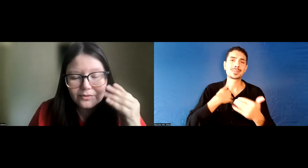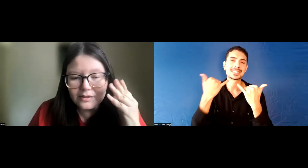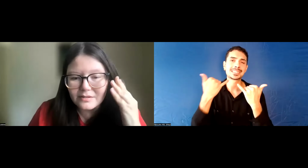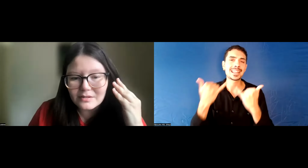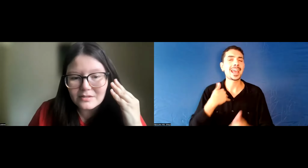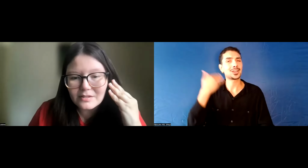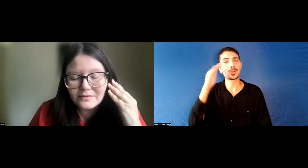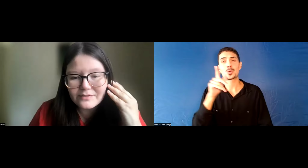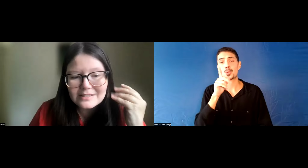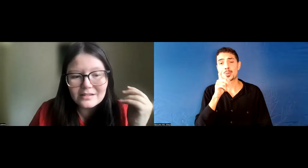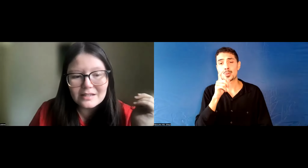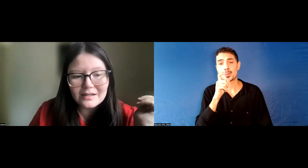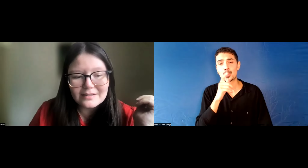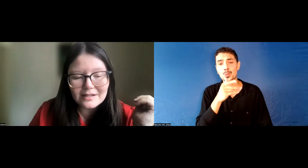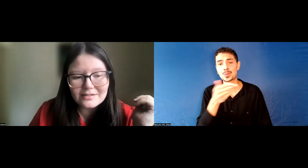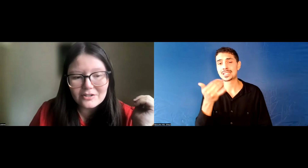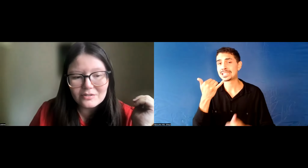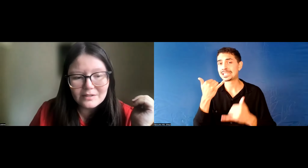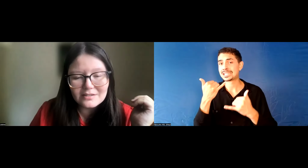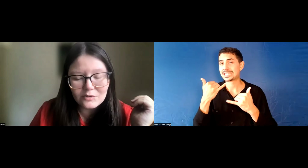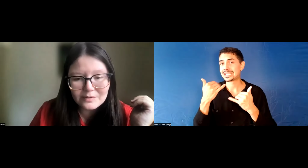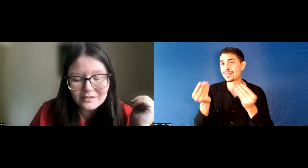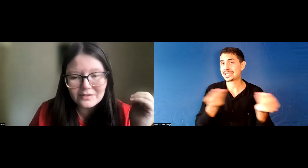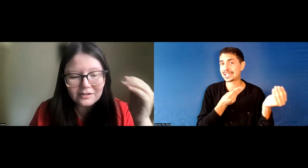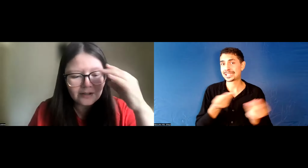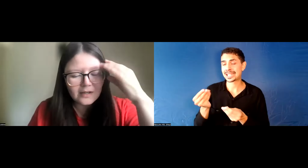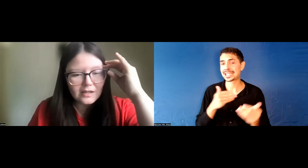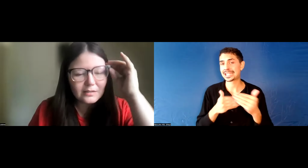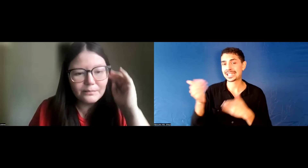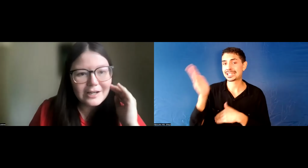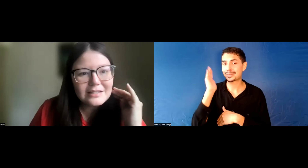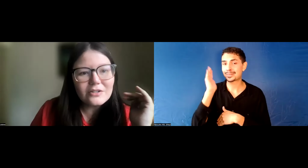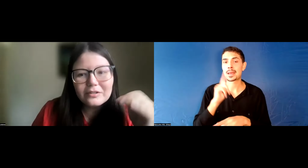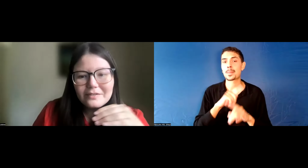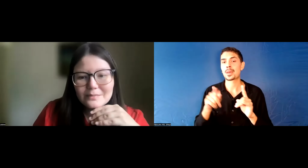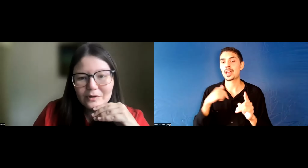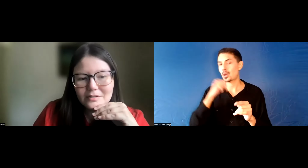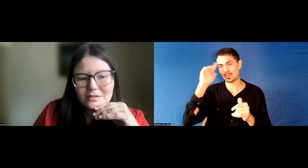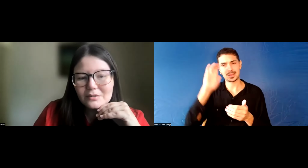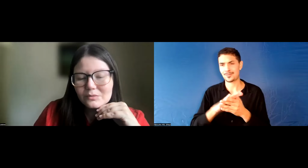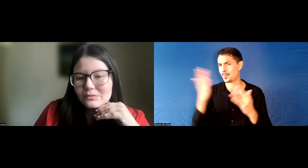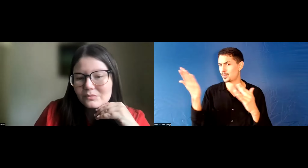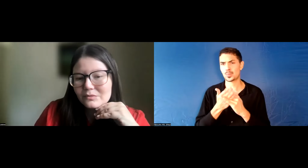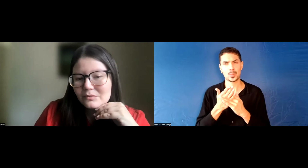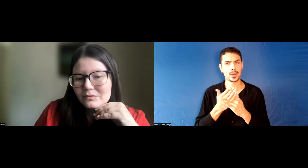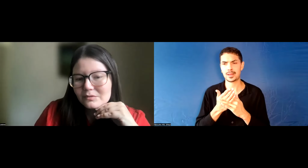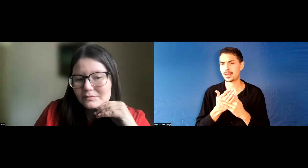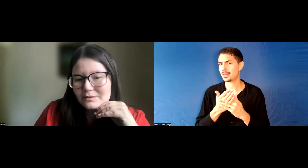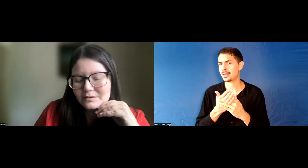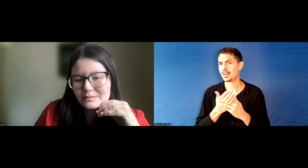know who is facilitating this next section, but I do believe that there is a break scheduled at this point. So